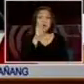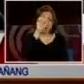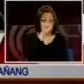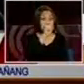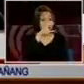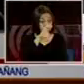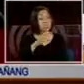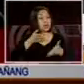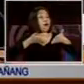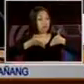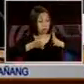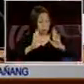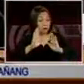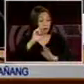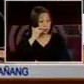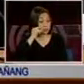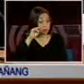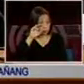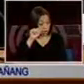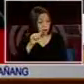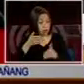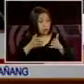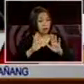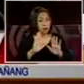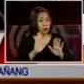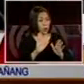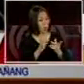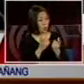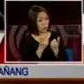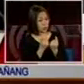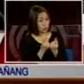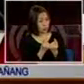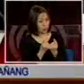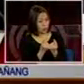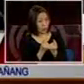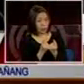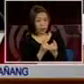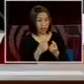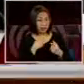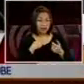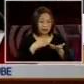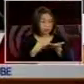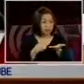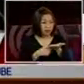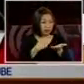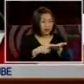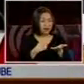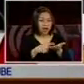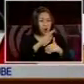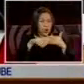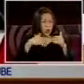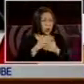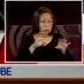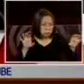Suprema na makaalis, ano pa po ba ang pag-uusapan natin? Parang na-preempt na yung